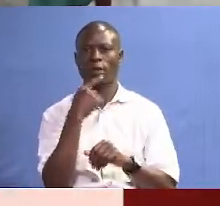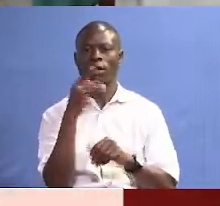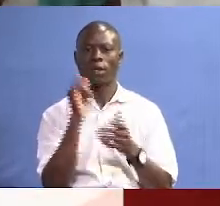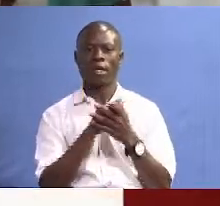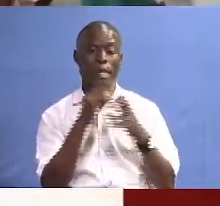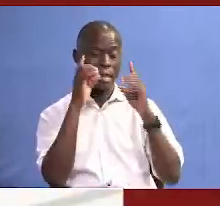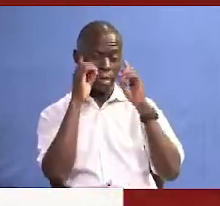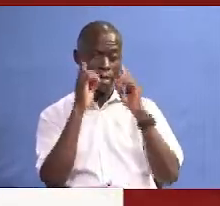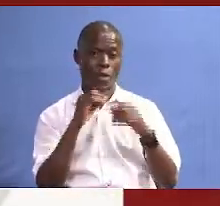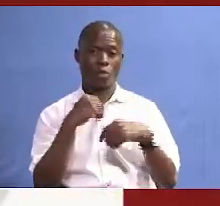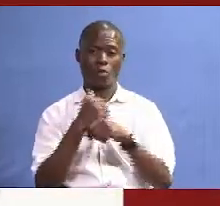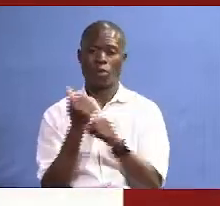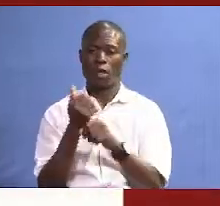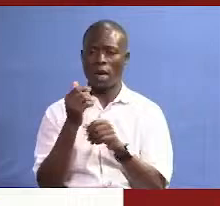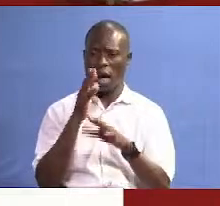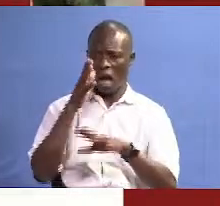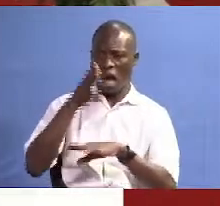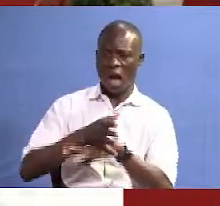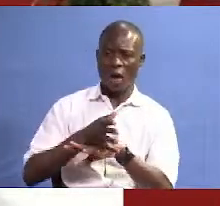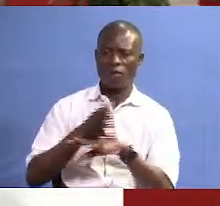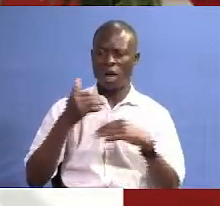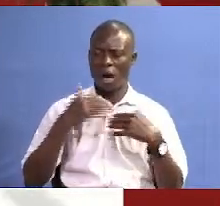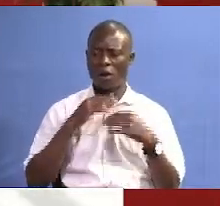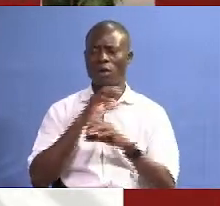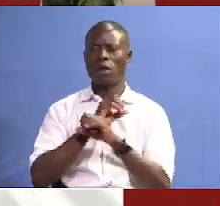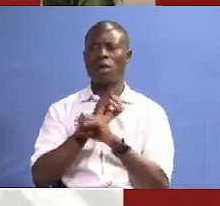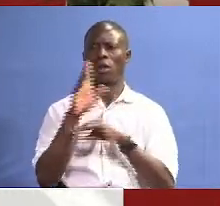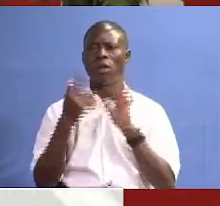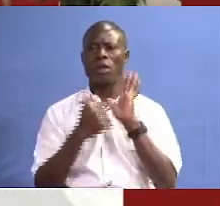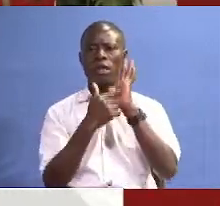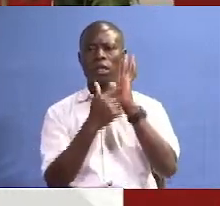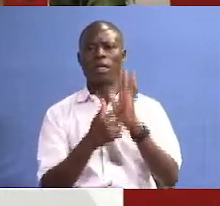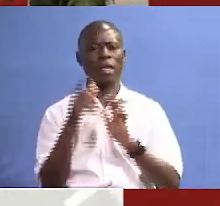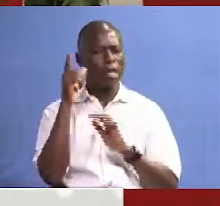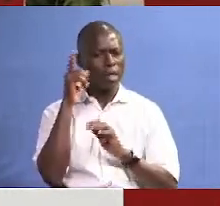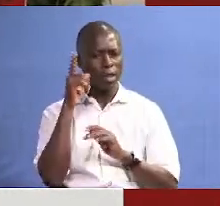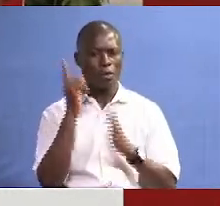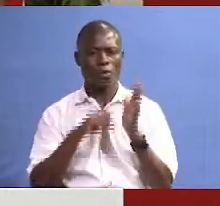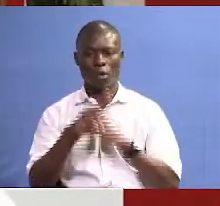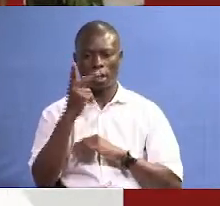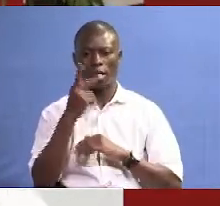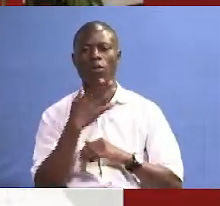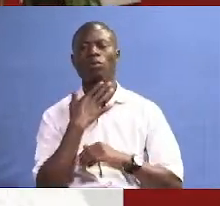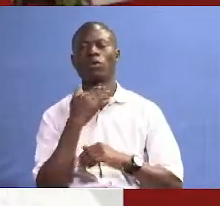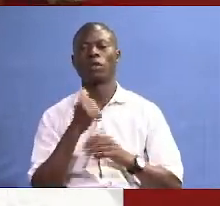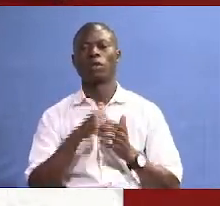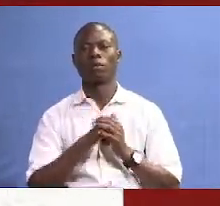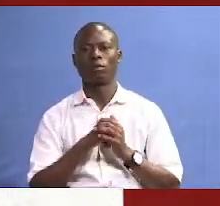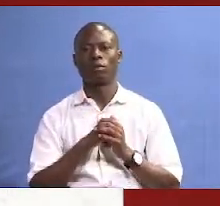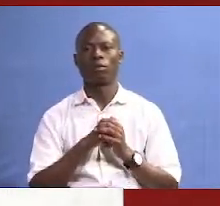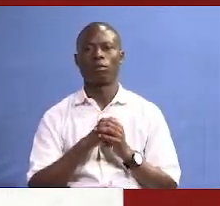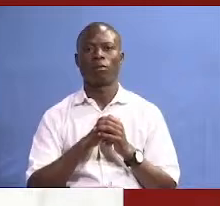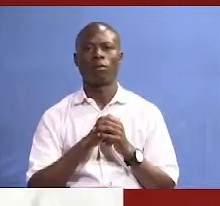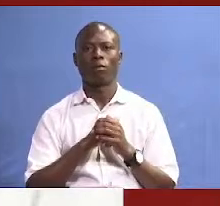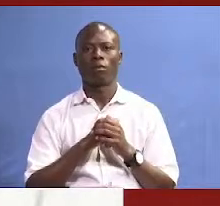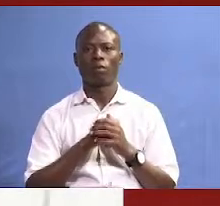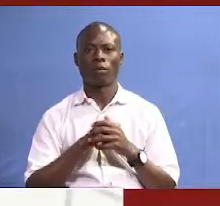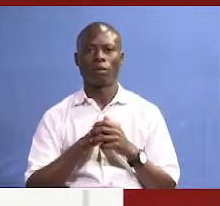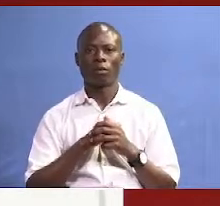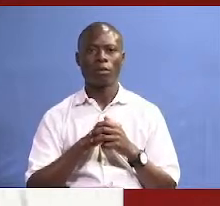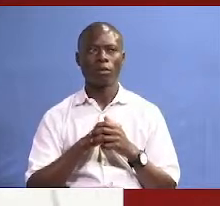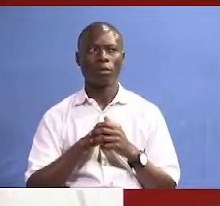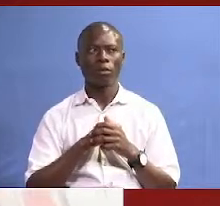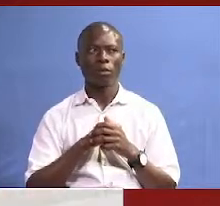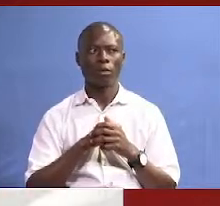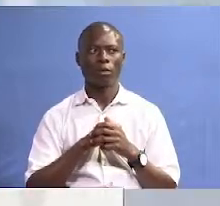the decision was made after he had reflected and listened to what Kenyans wanted. Doris Chalo,